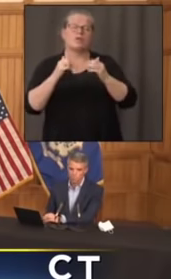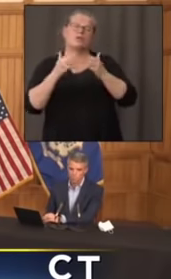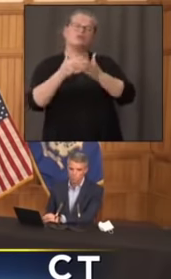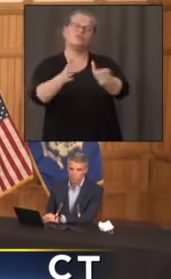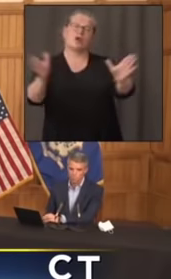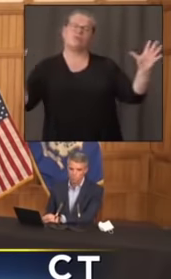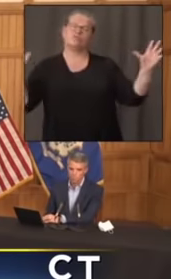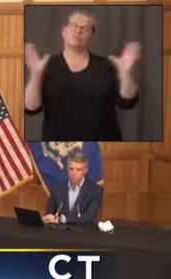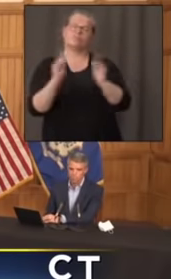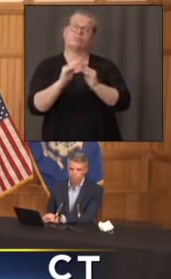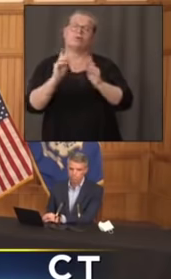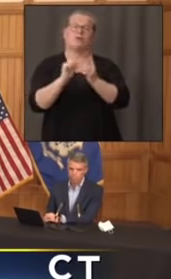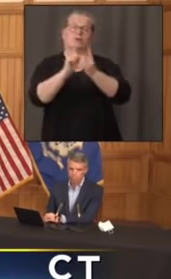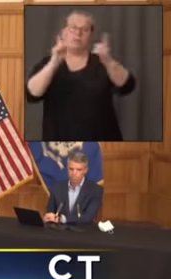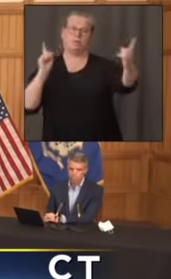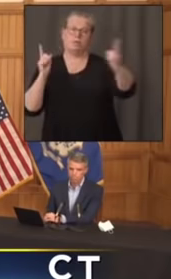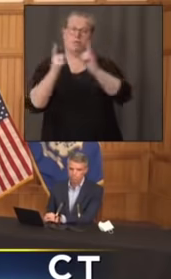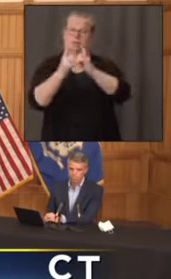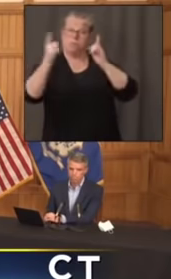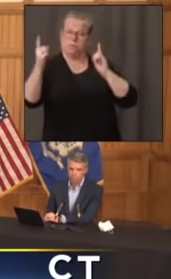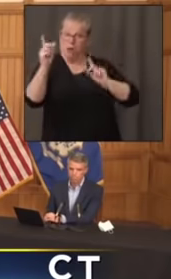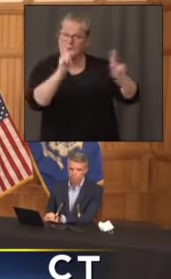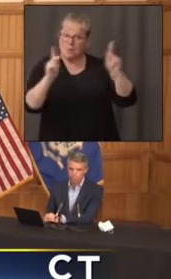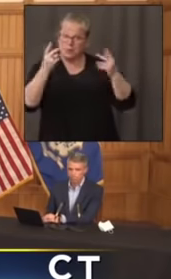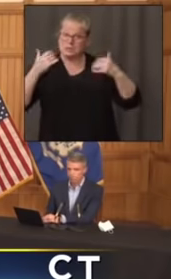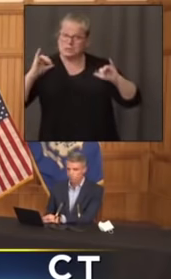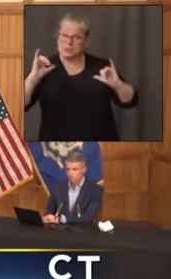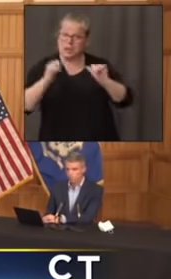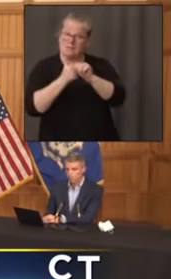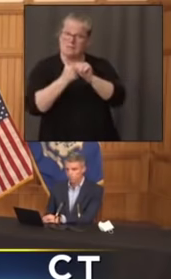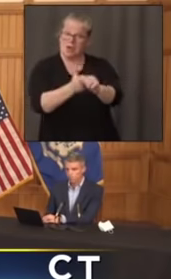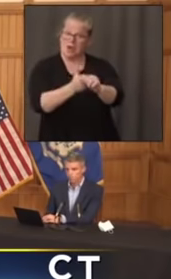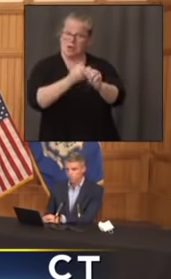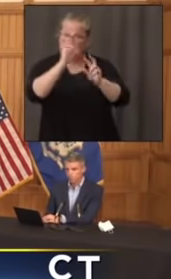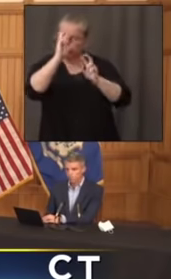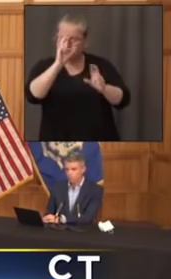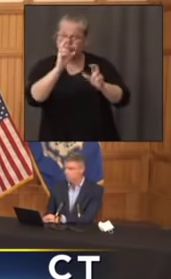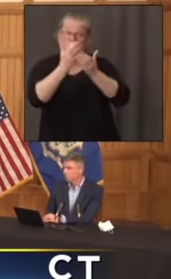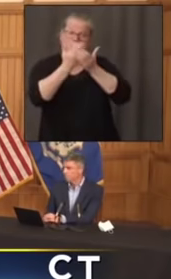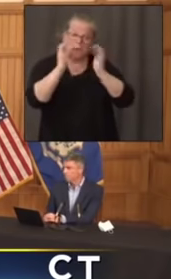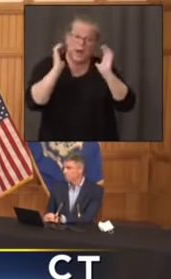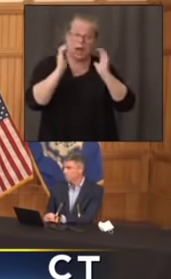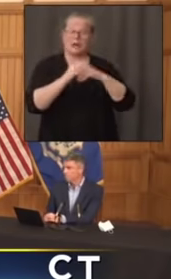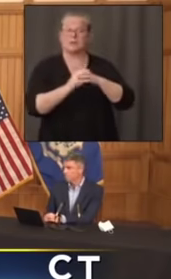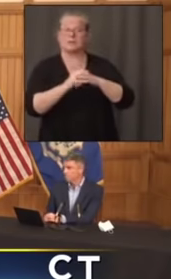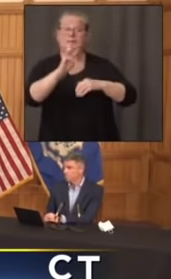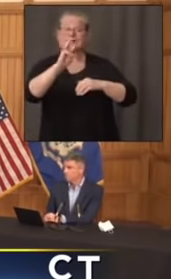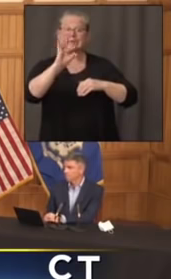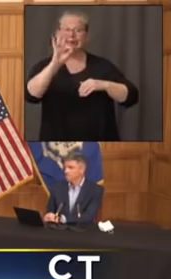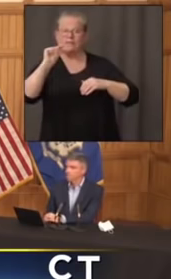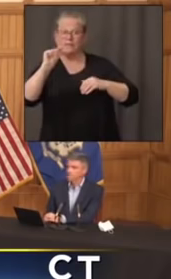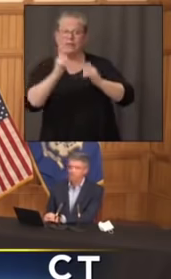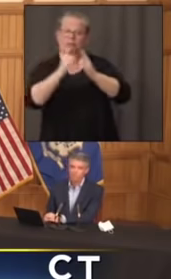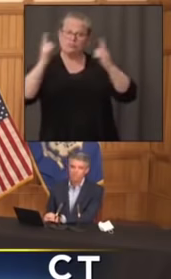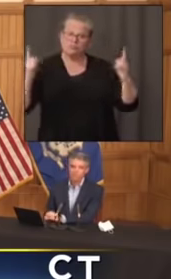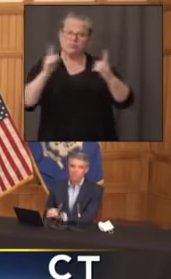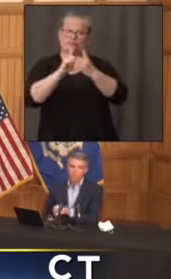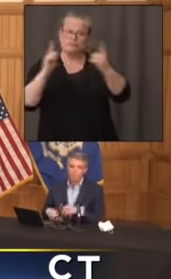still adhering close enough to masks and 6 feet and 15 feet at the beach and all that?